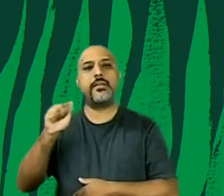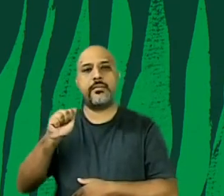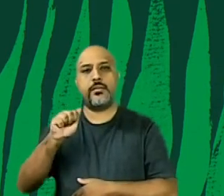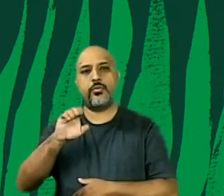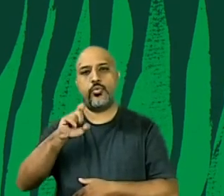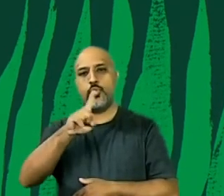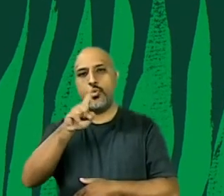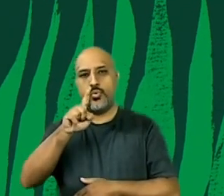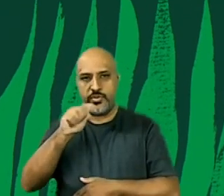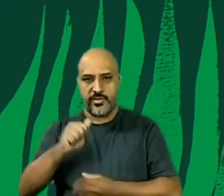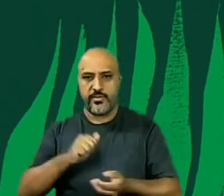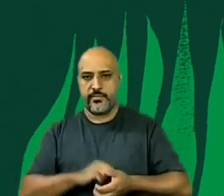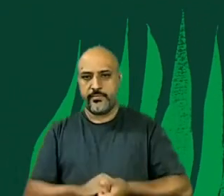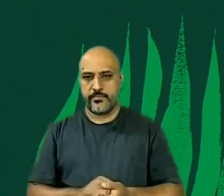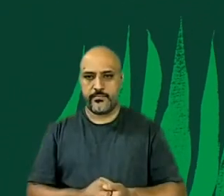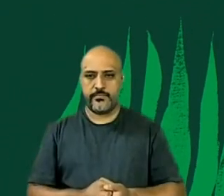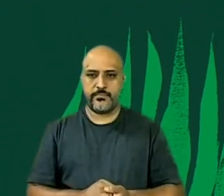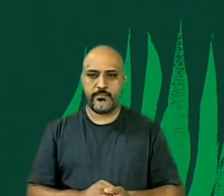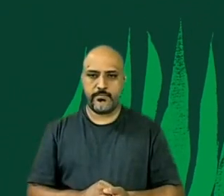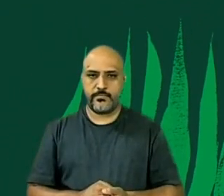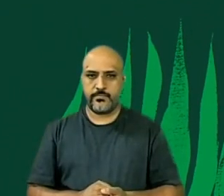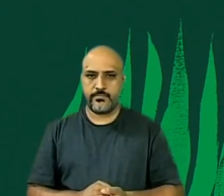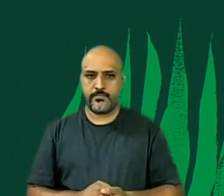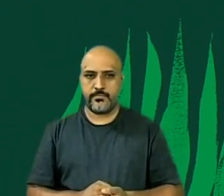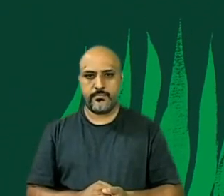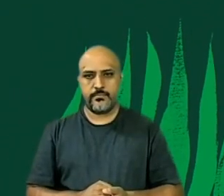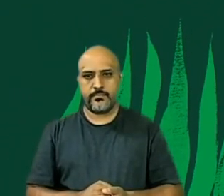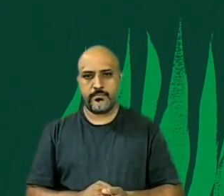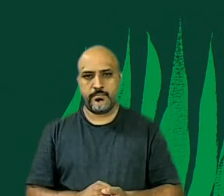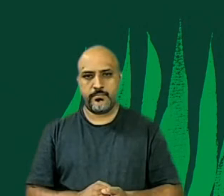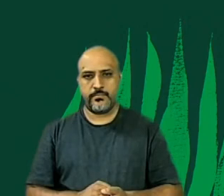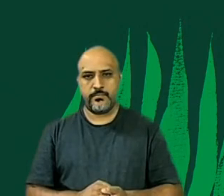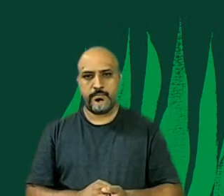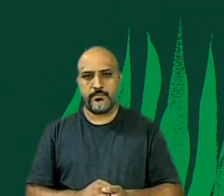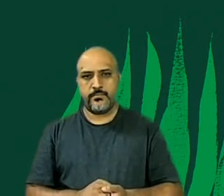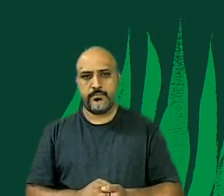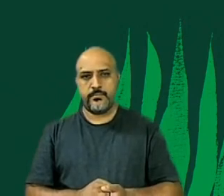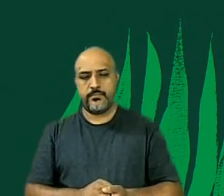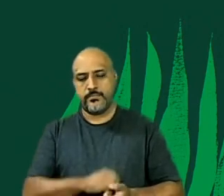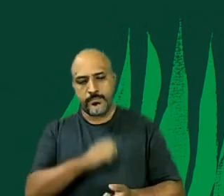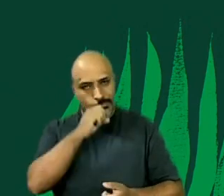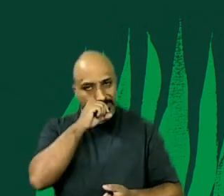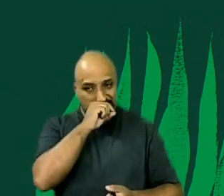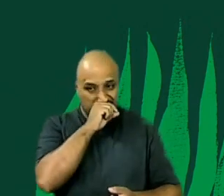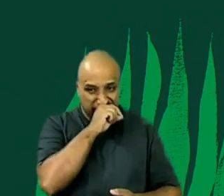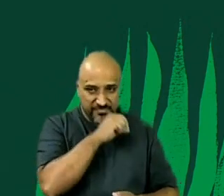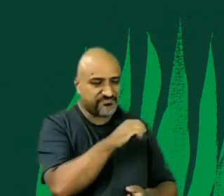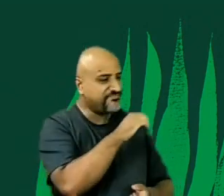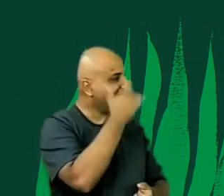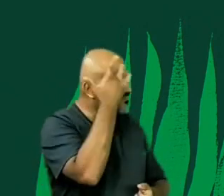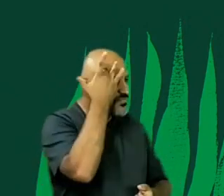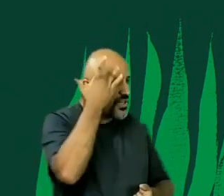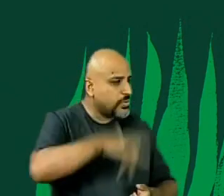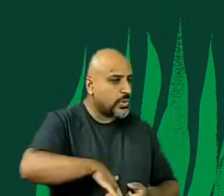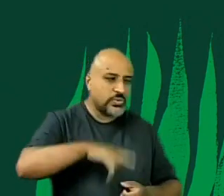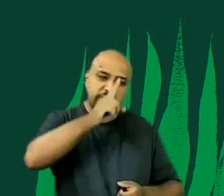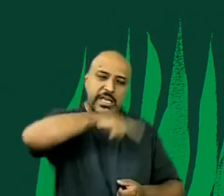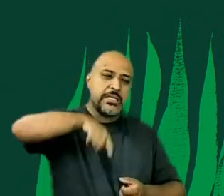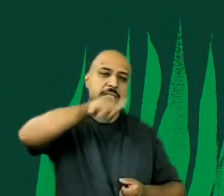de Souza. Well, I don't know if you heard that in